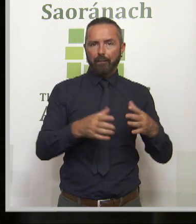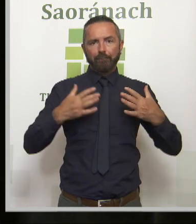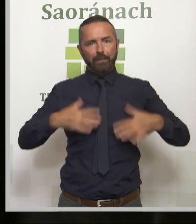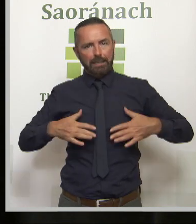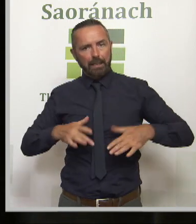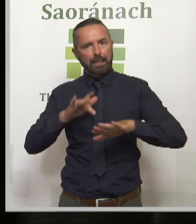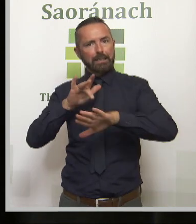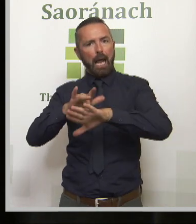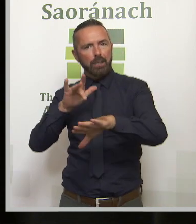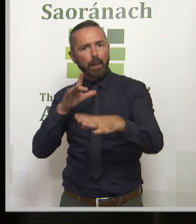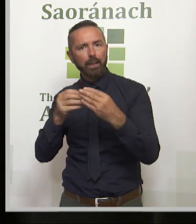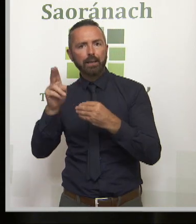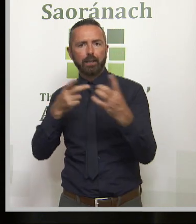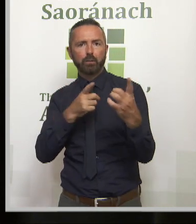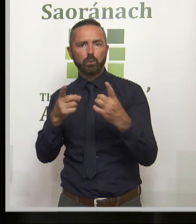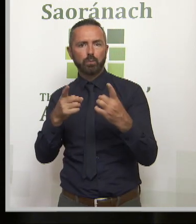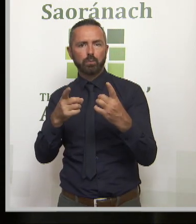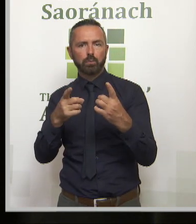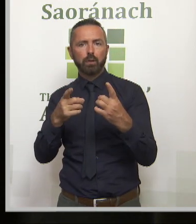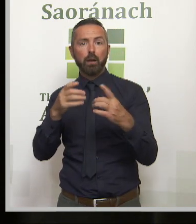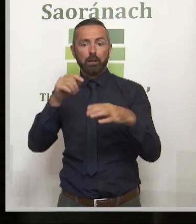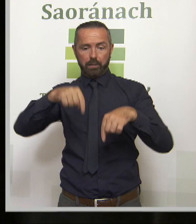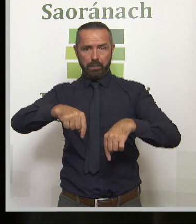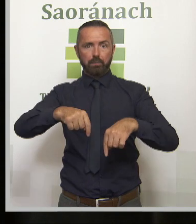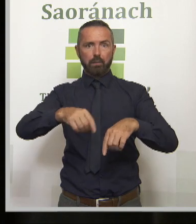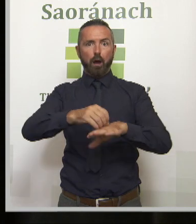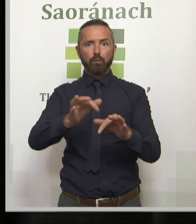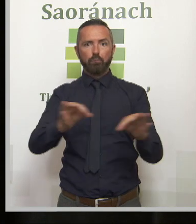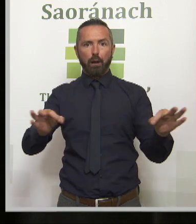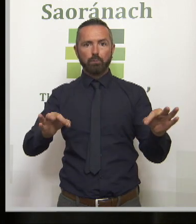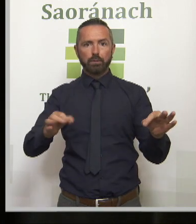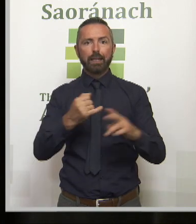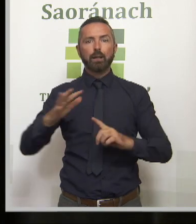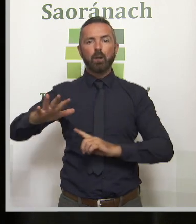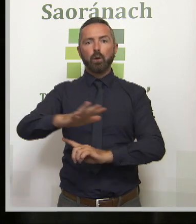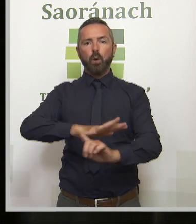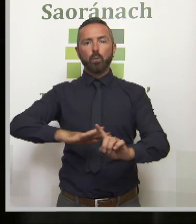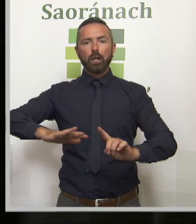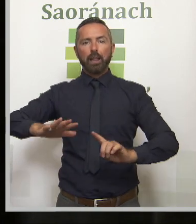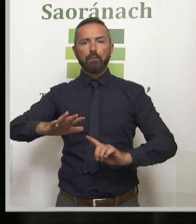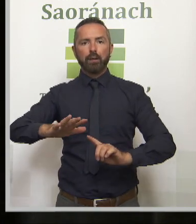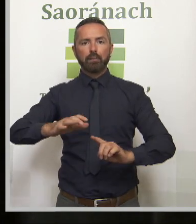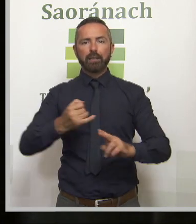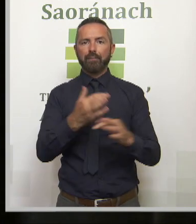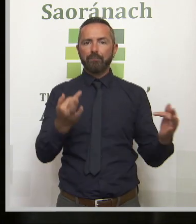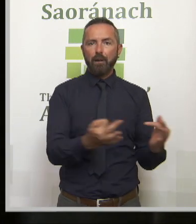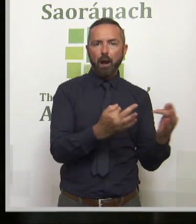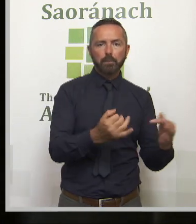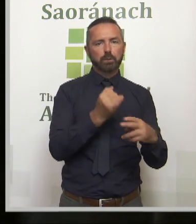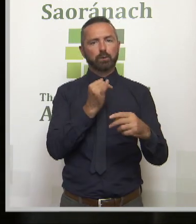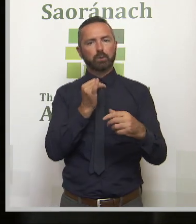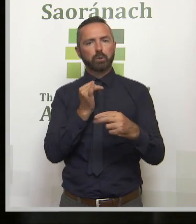tangible things that can be done on the ground, in local areas, in farms, in